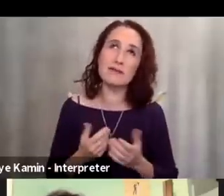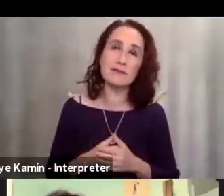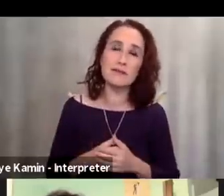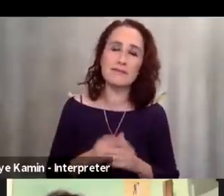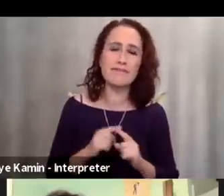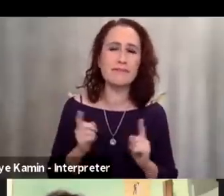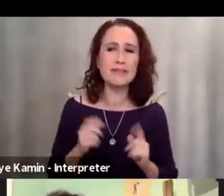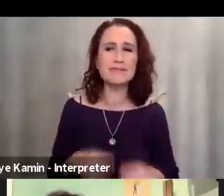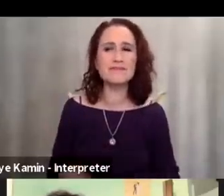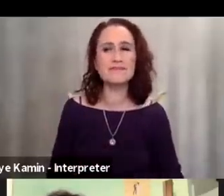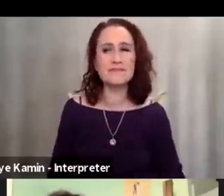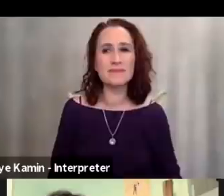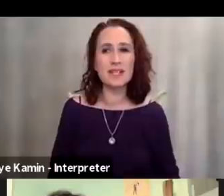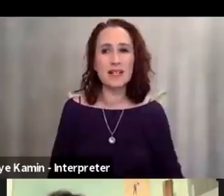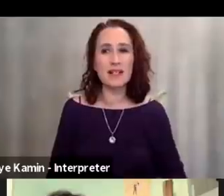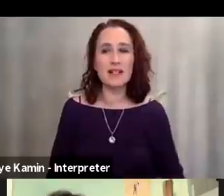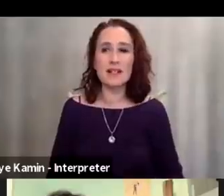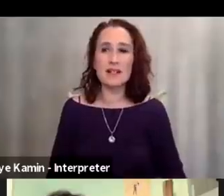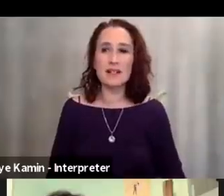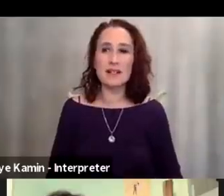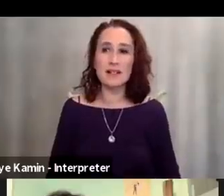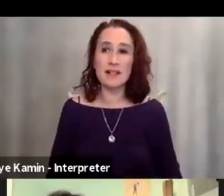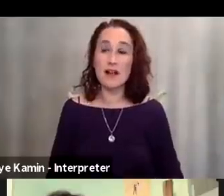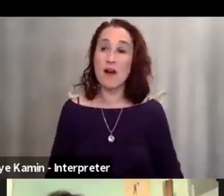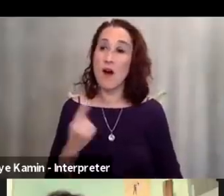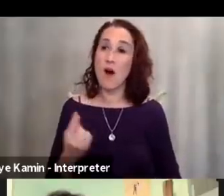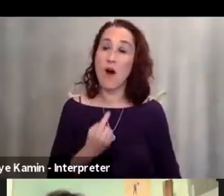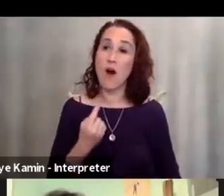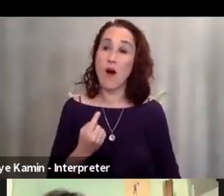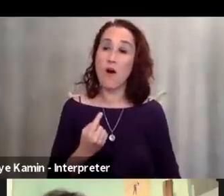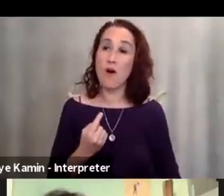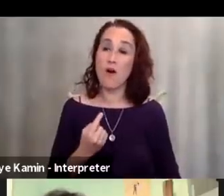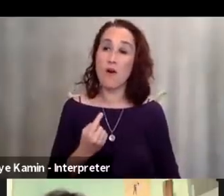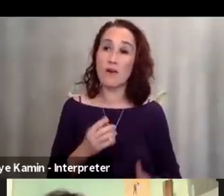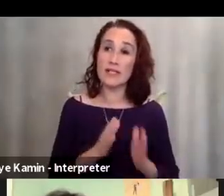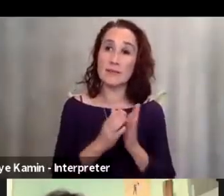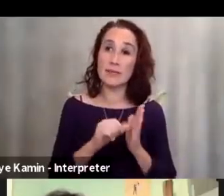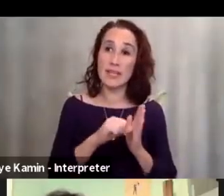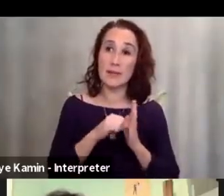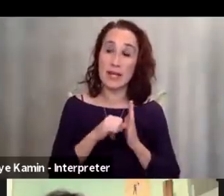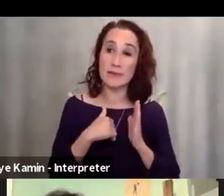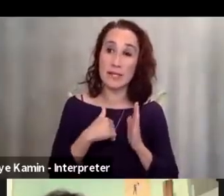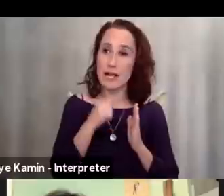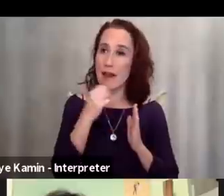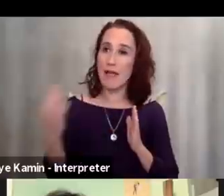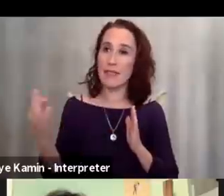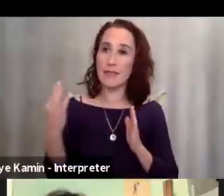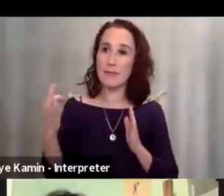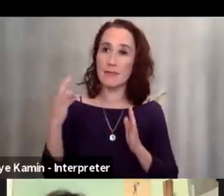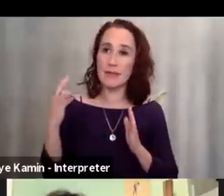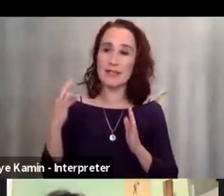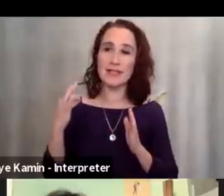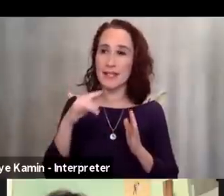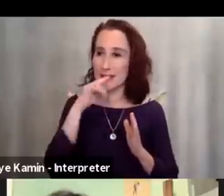But I think the things that always stuck with me weren't the preachy ones, but the ones where the kid got into a